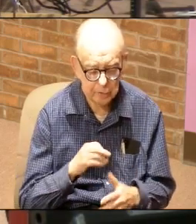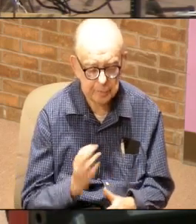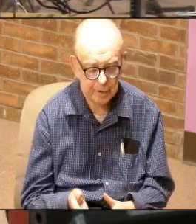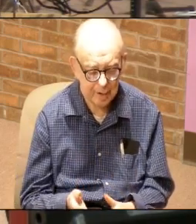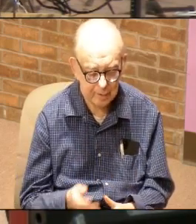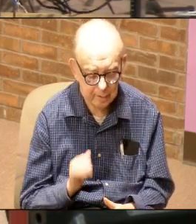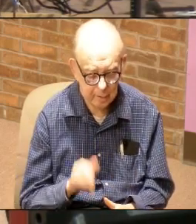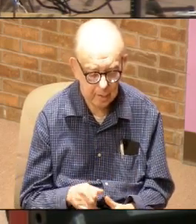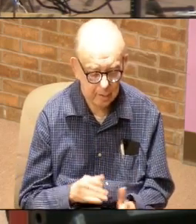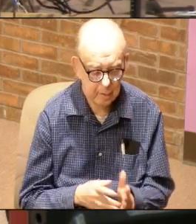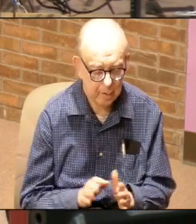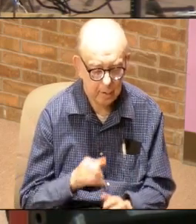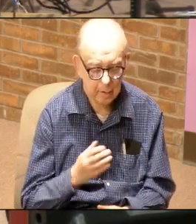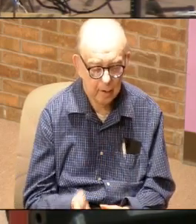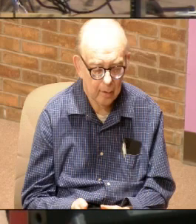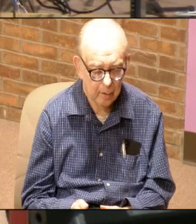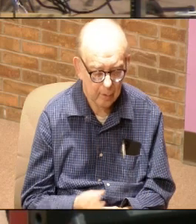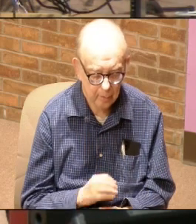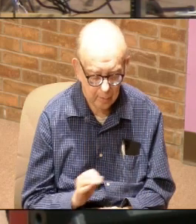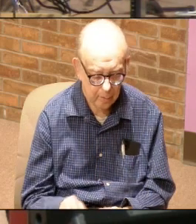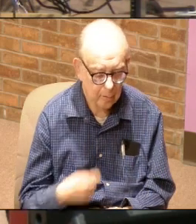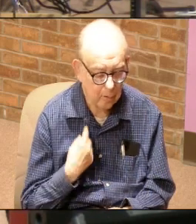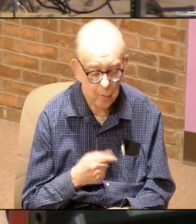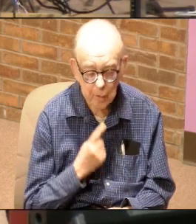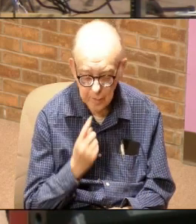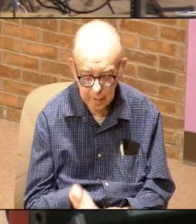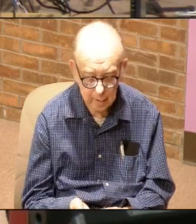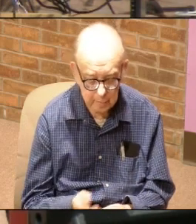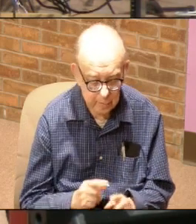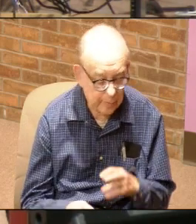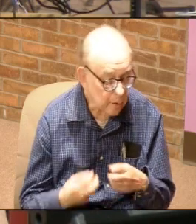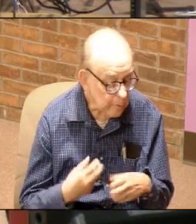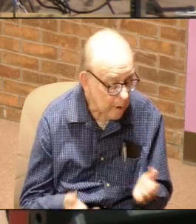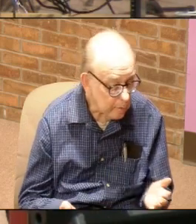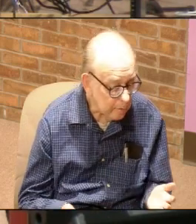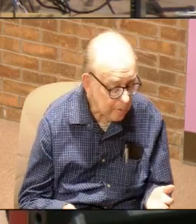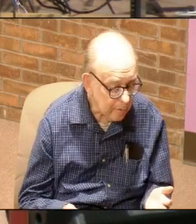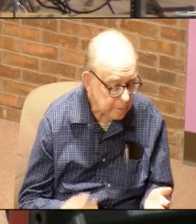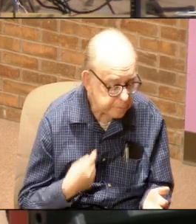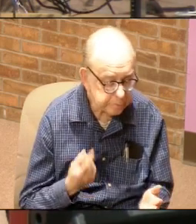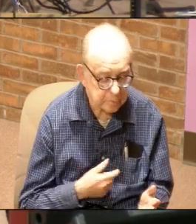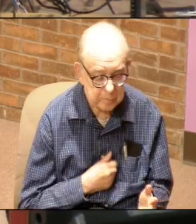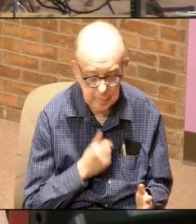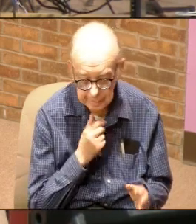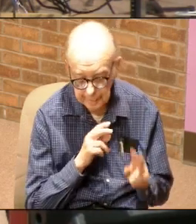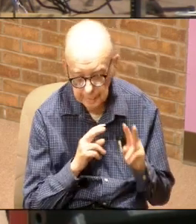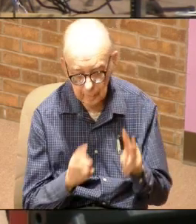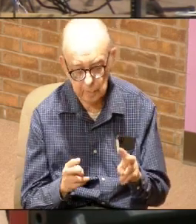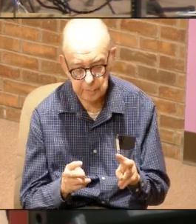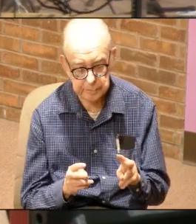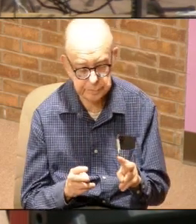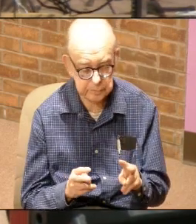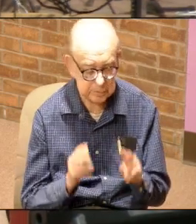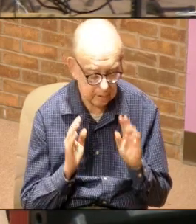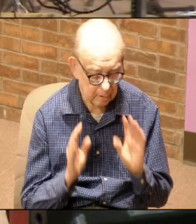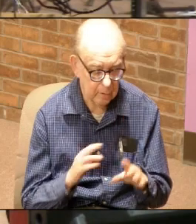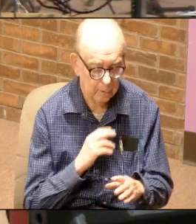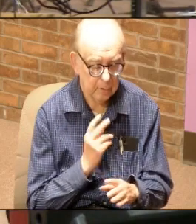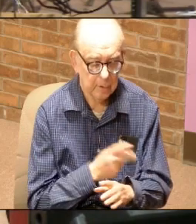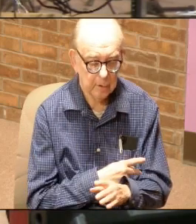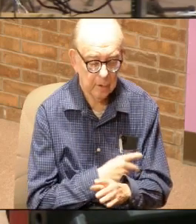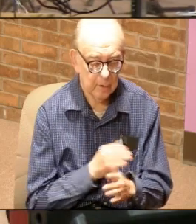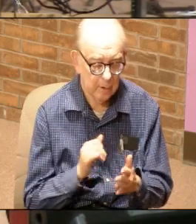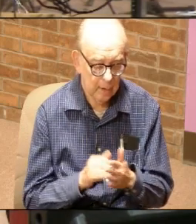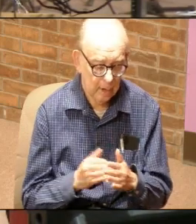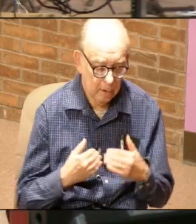there. Yes, Jesus is there. And yes, we are. But the problem is we're not seeing the tremendous power that